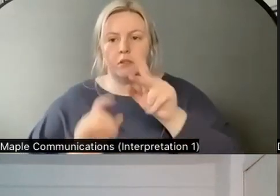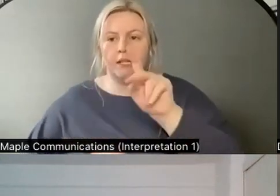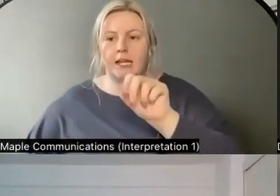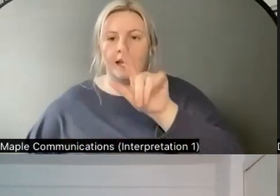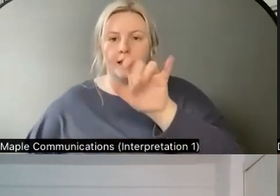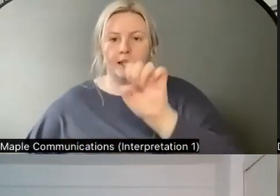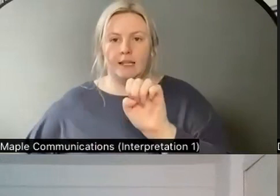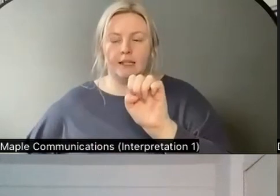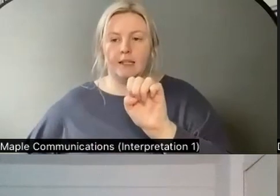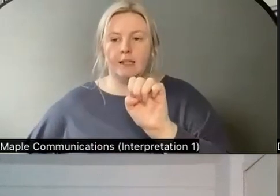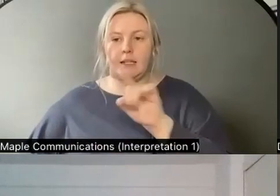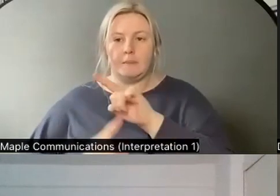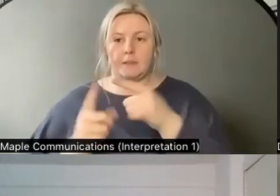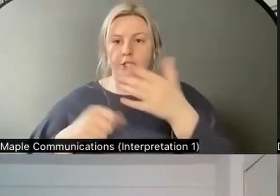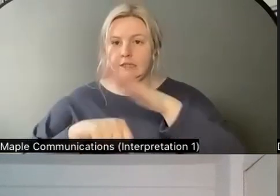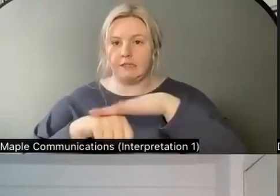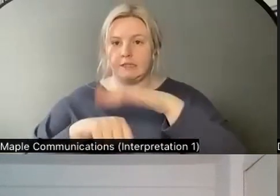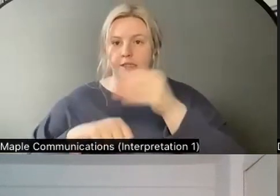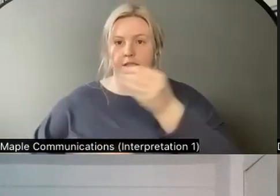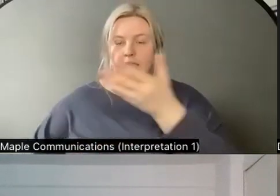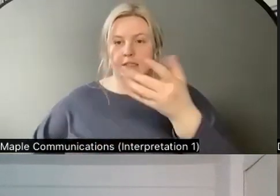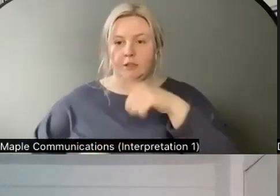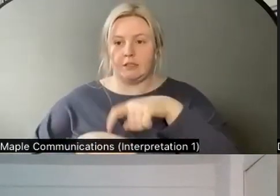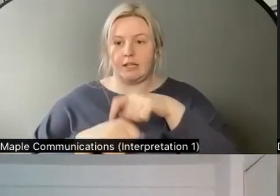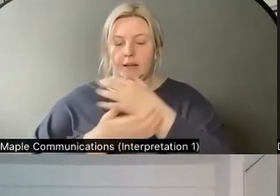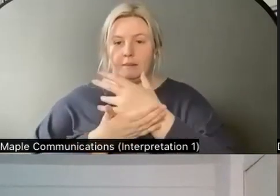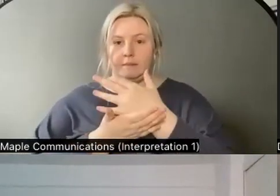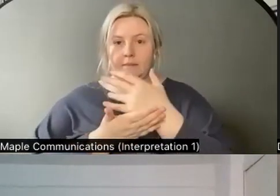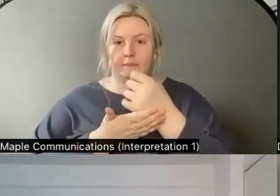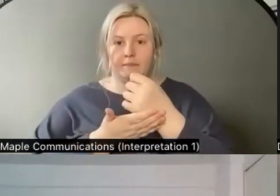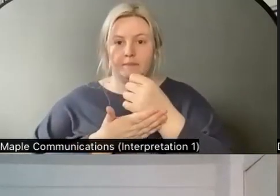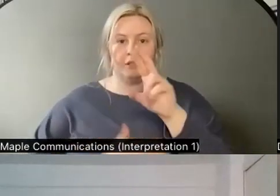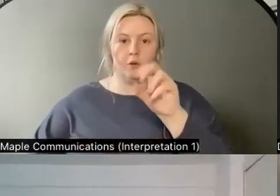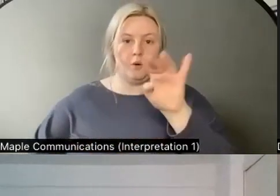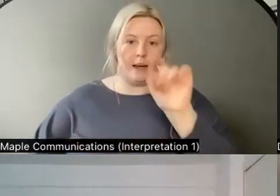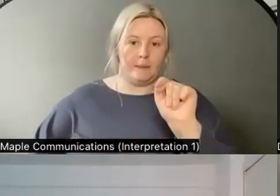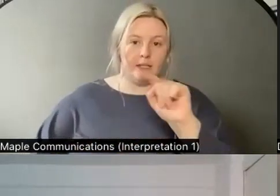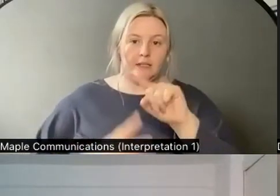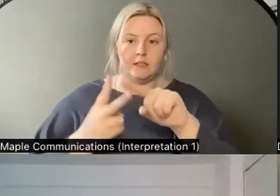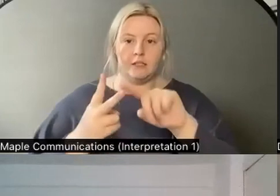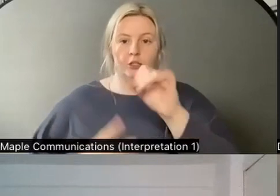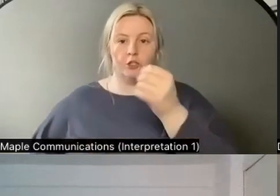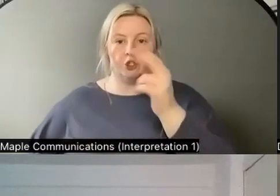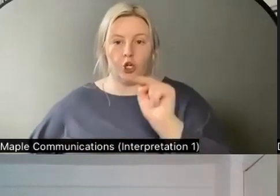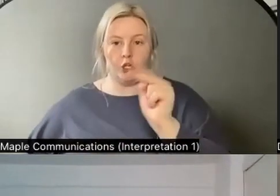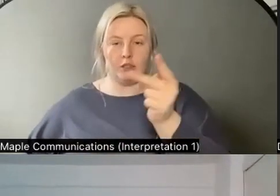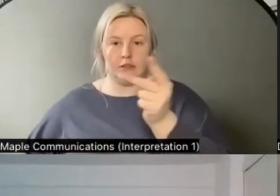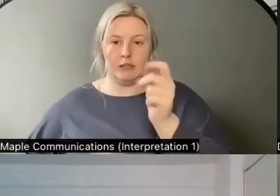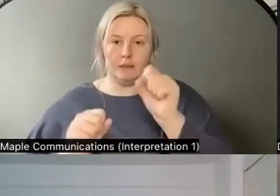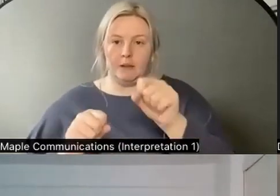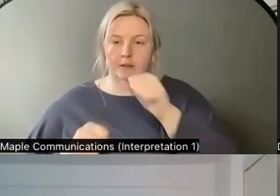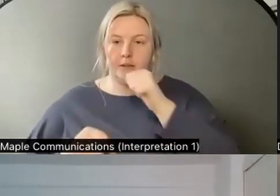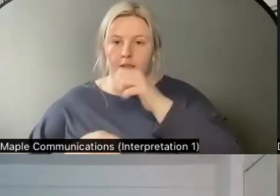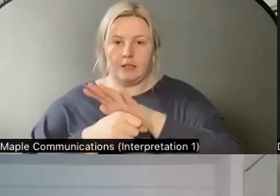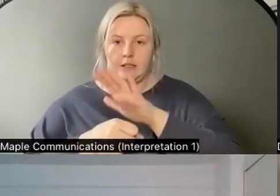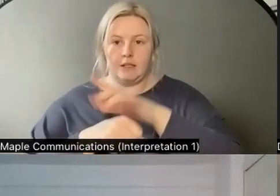but just giving a heads up that that Rabbit and John, we may not have an opportunity to hear from